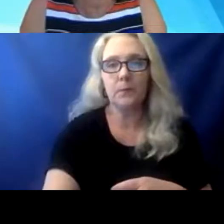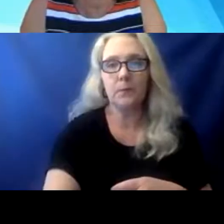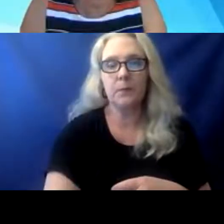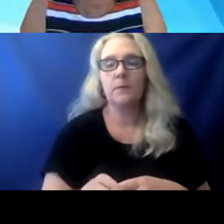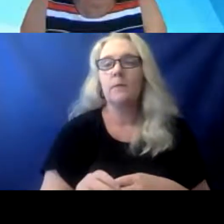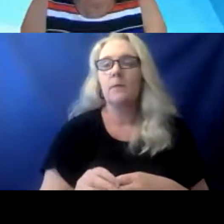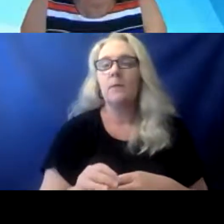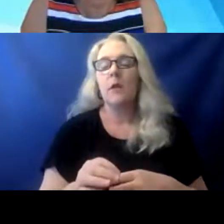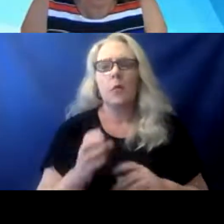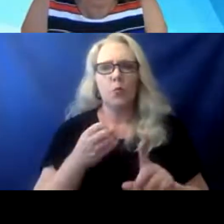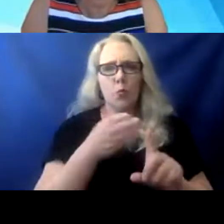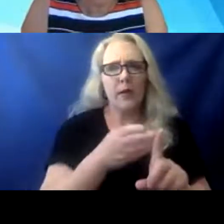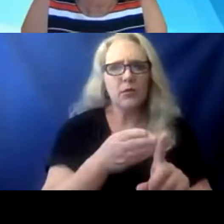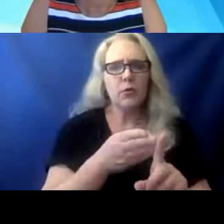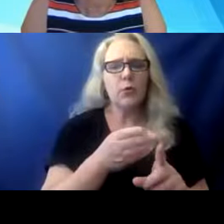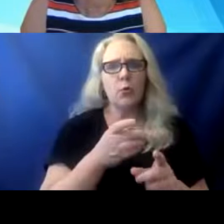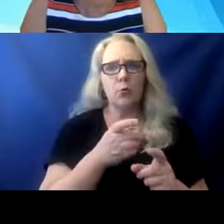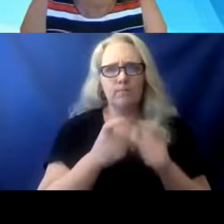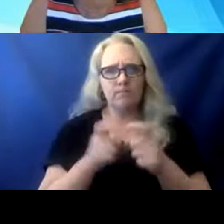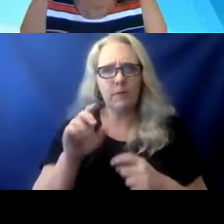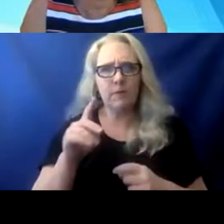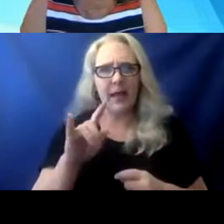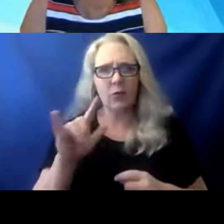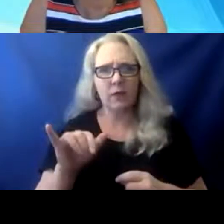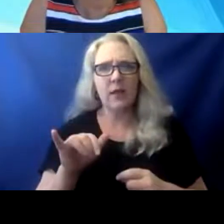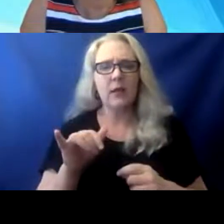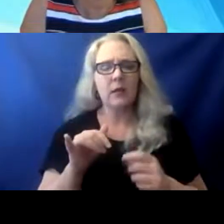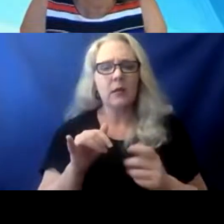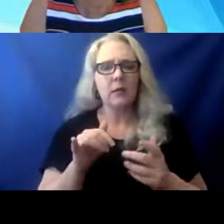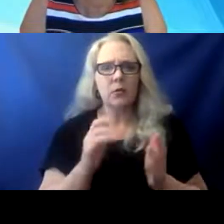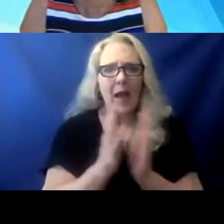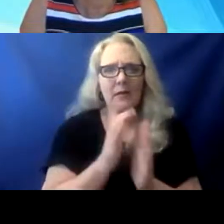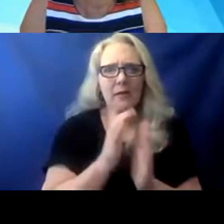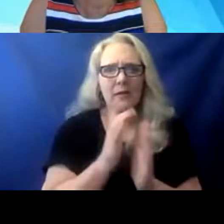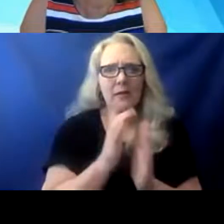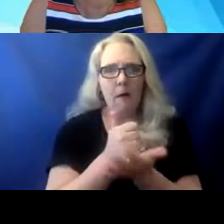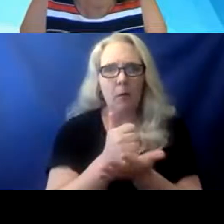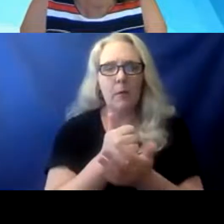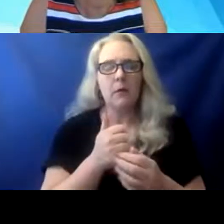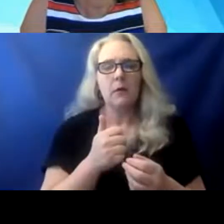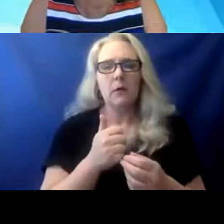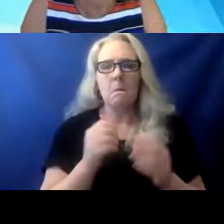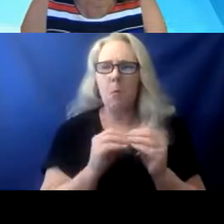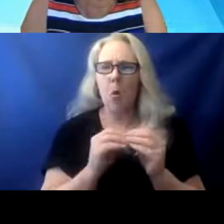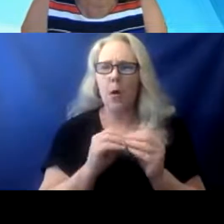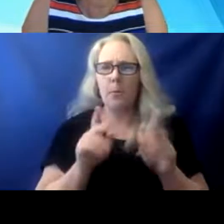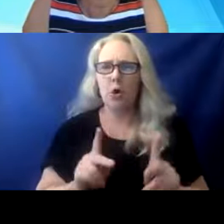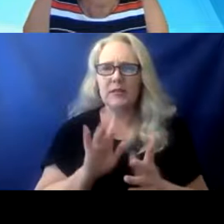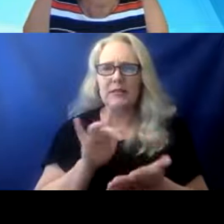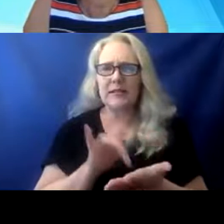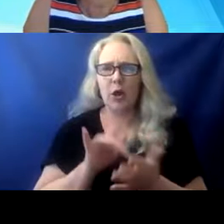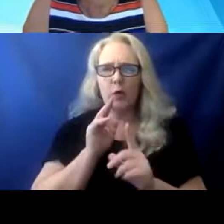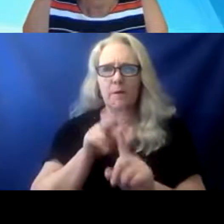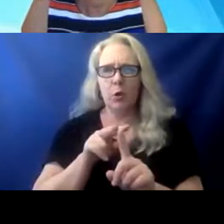to Philanthropy and asked for some help to map the continuum of housing options from a person-centered view as we age and